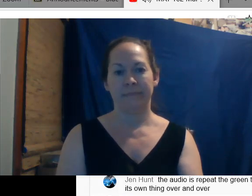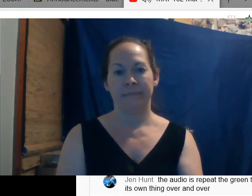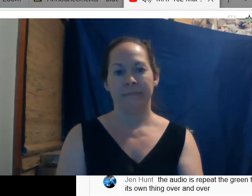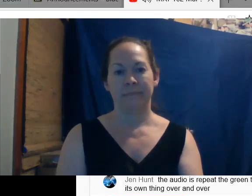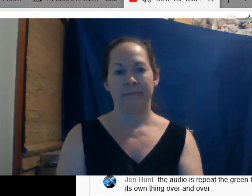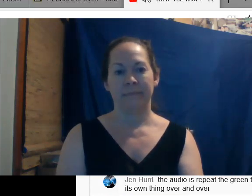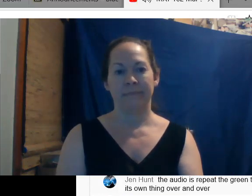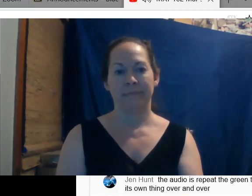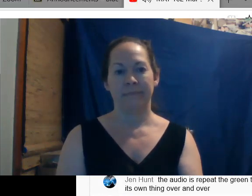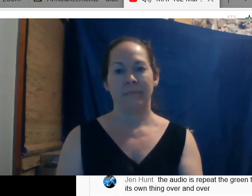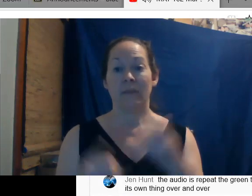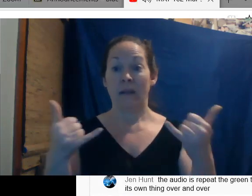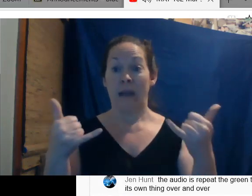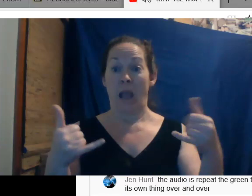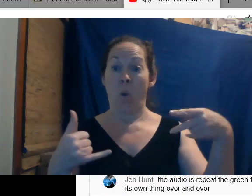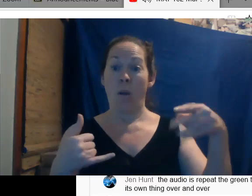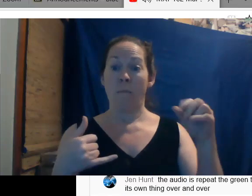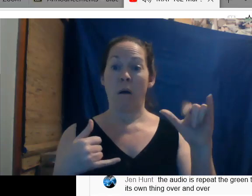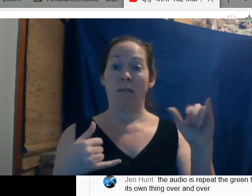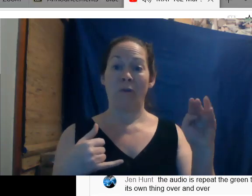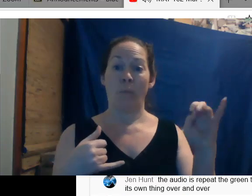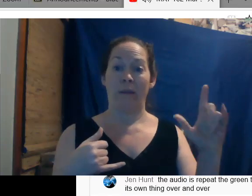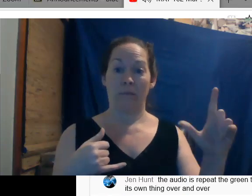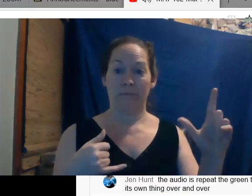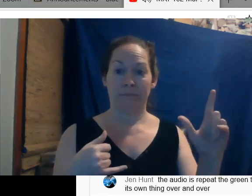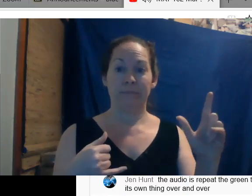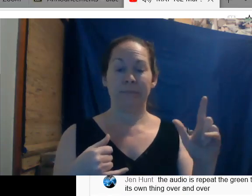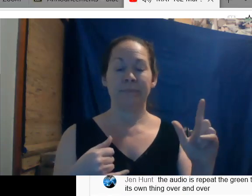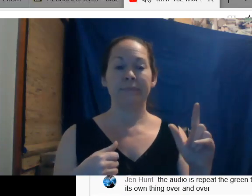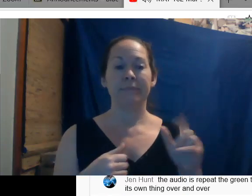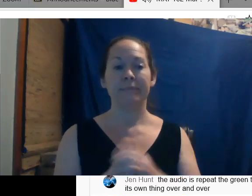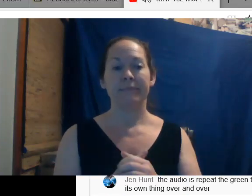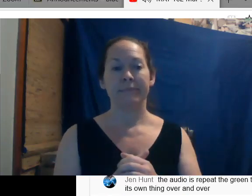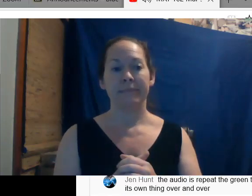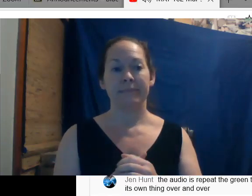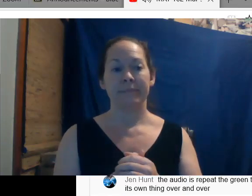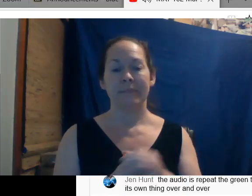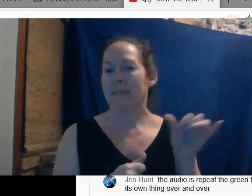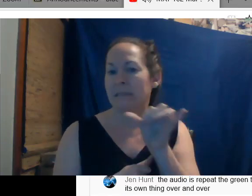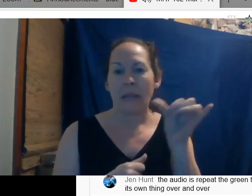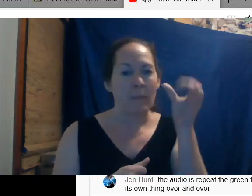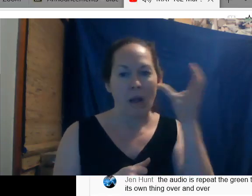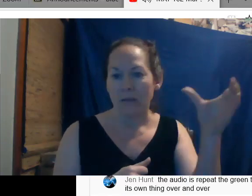is going to be a polynomial, and we're going to borrow this algorithm from